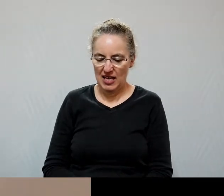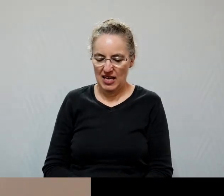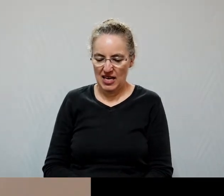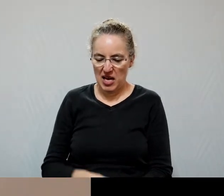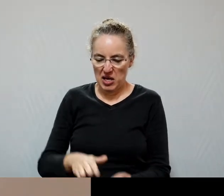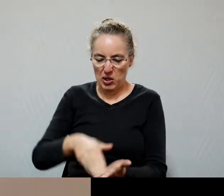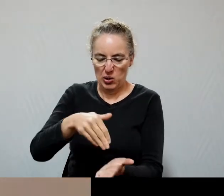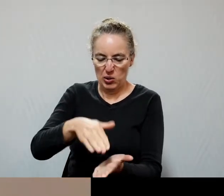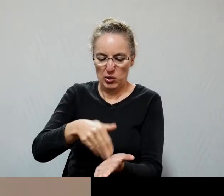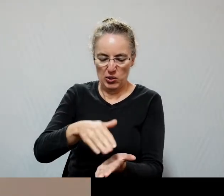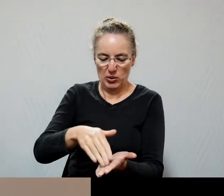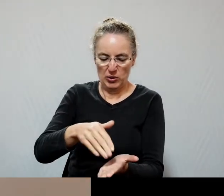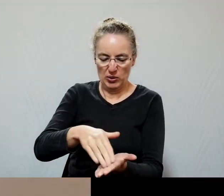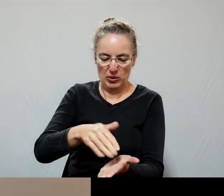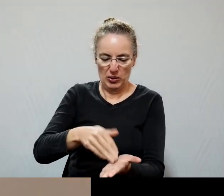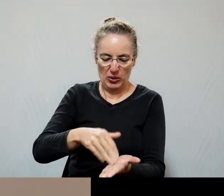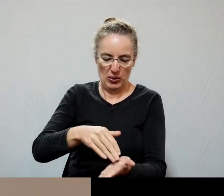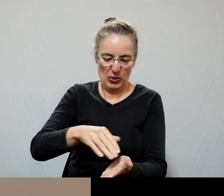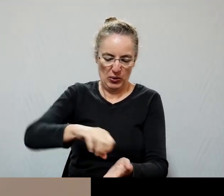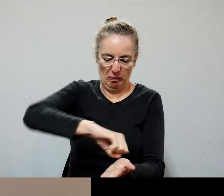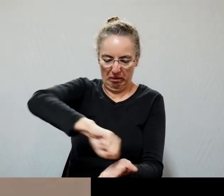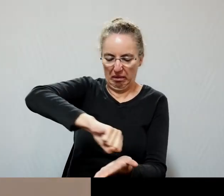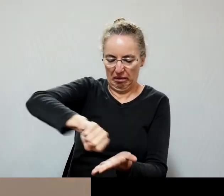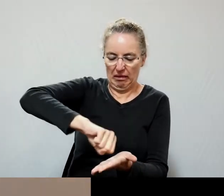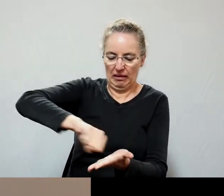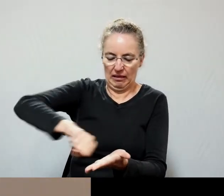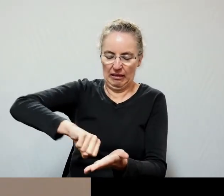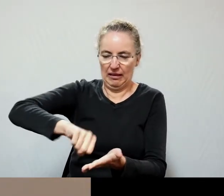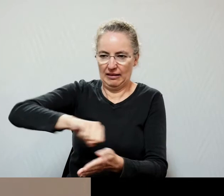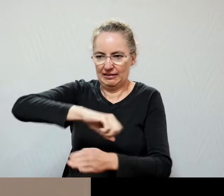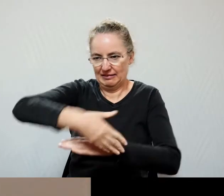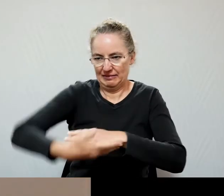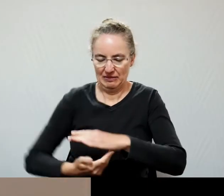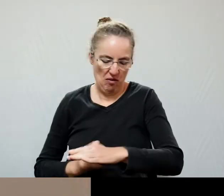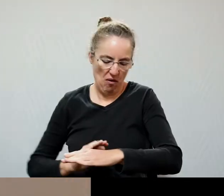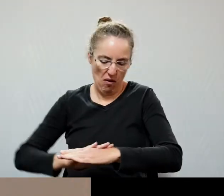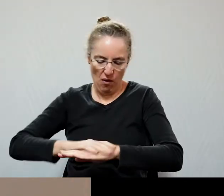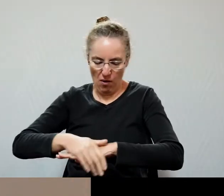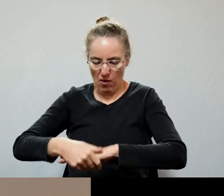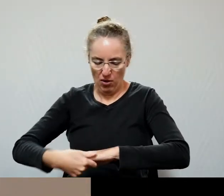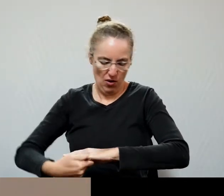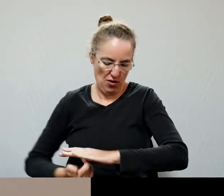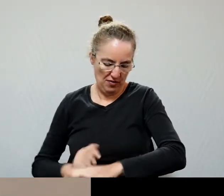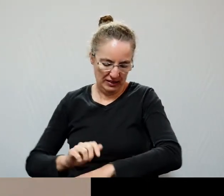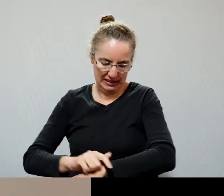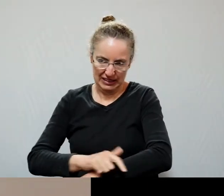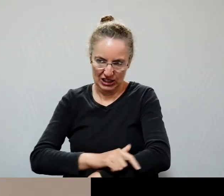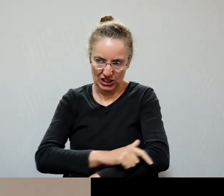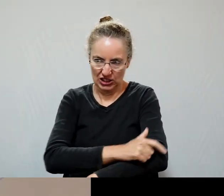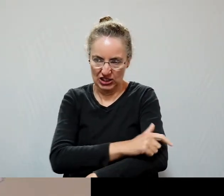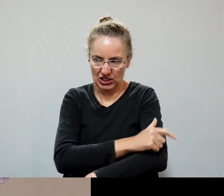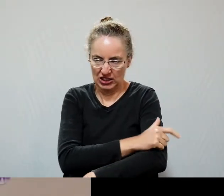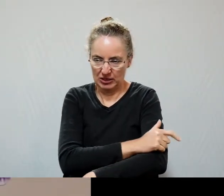glue and break apart the wool and glue it all over your sheep.